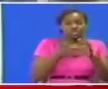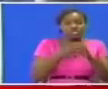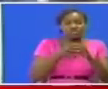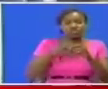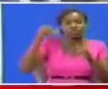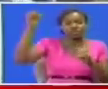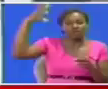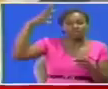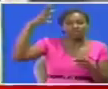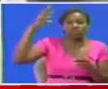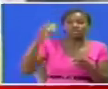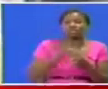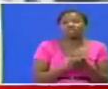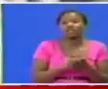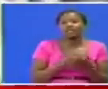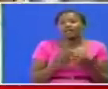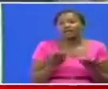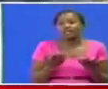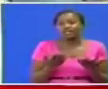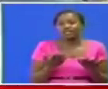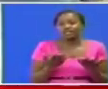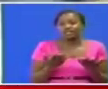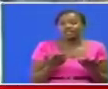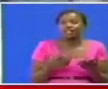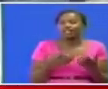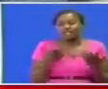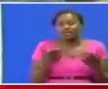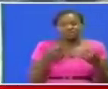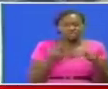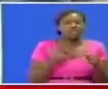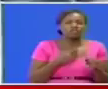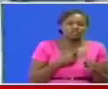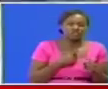primary schools. And what Jubilee have done is simply to try and complete.